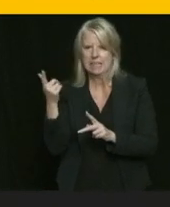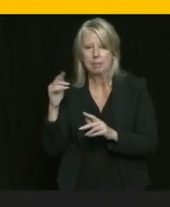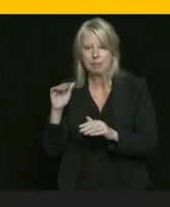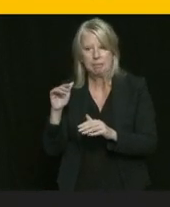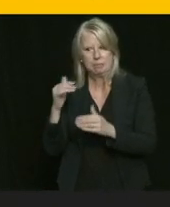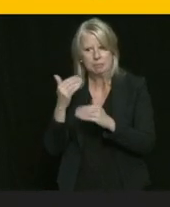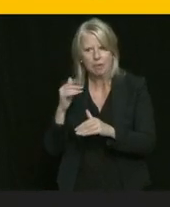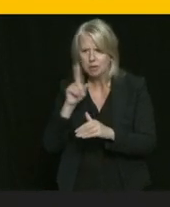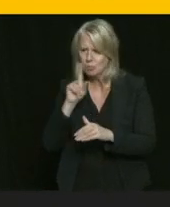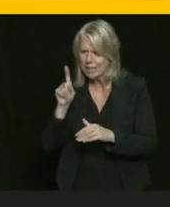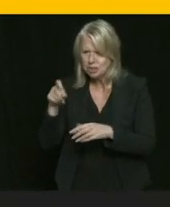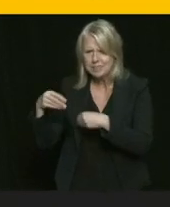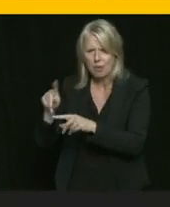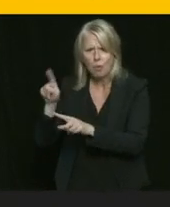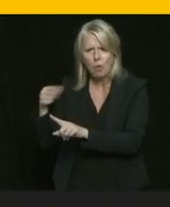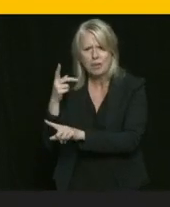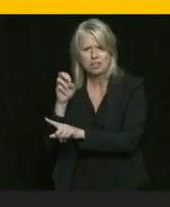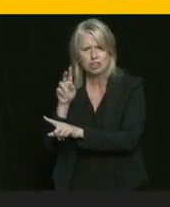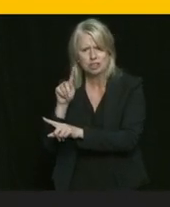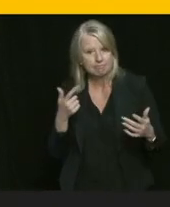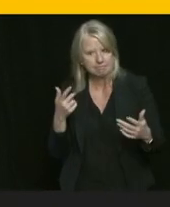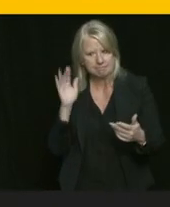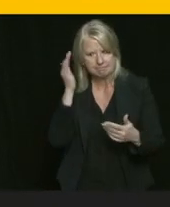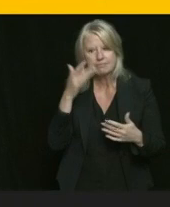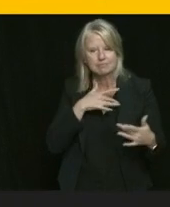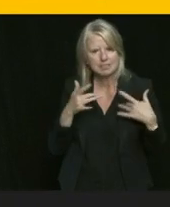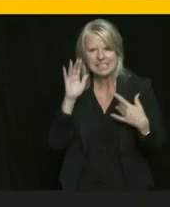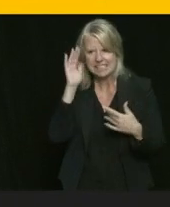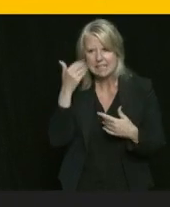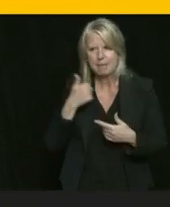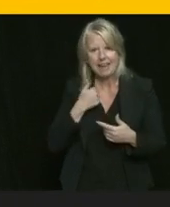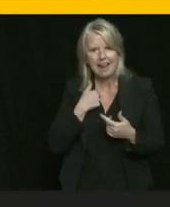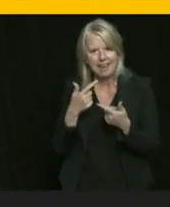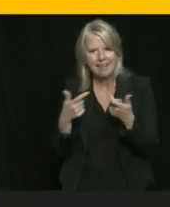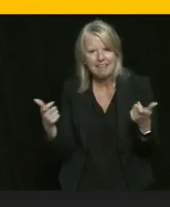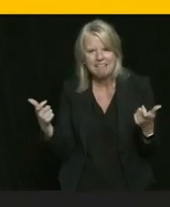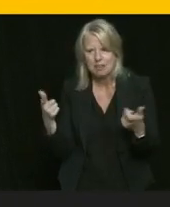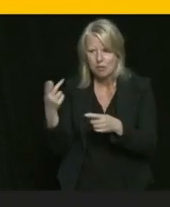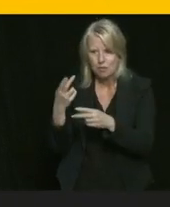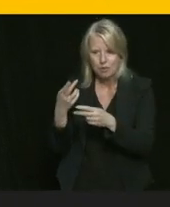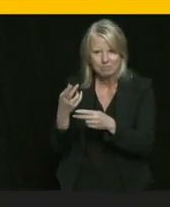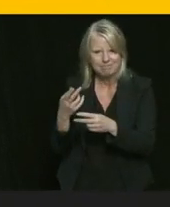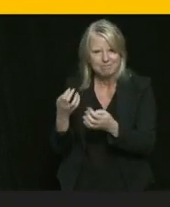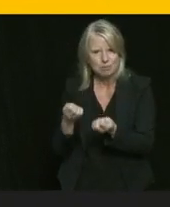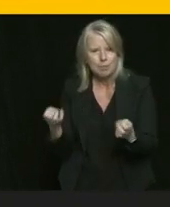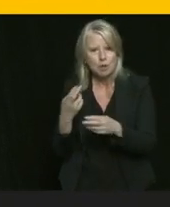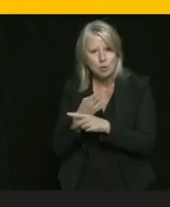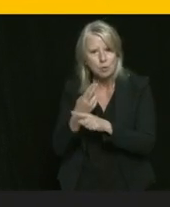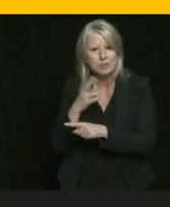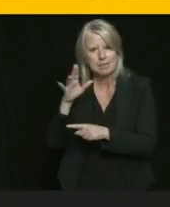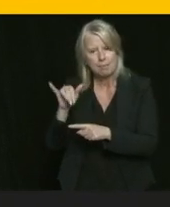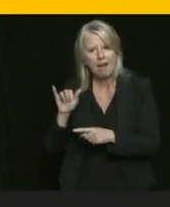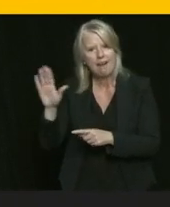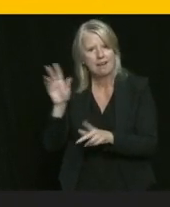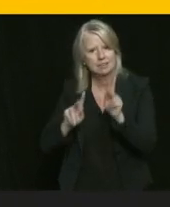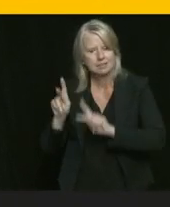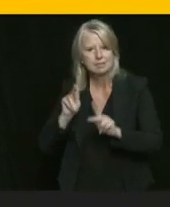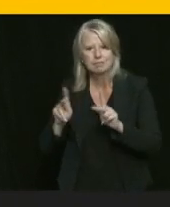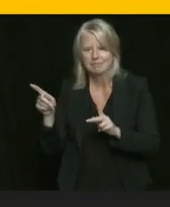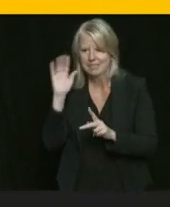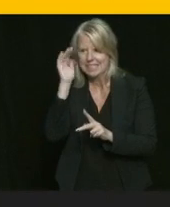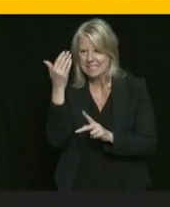my question for you is, do you have anything to say to the Armenian-Canadian gear being used by the Azerbaijanis, gear that was restricted and